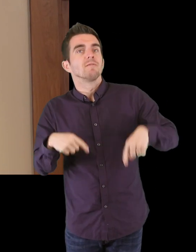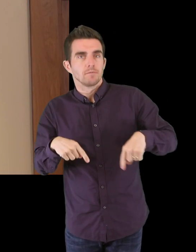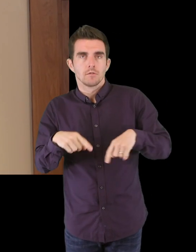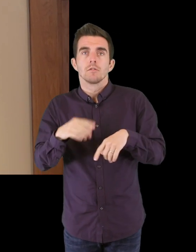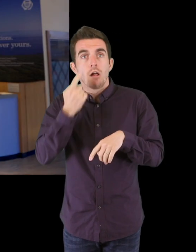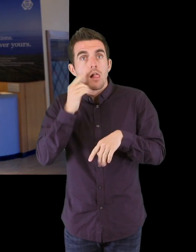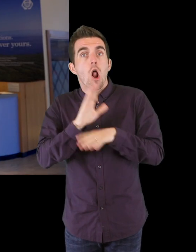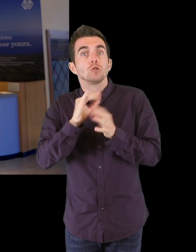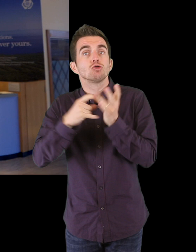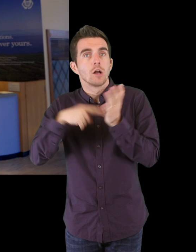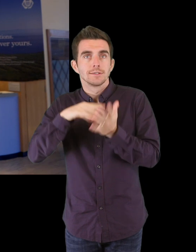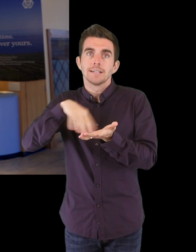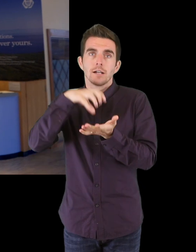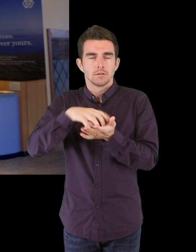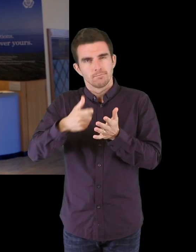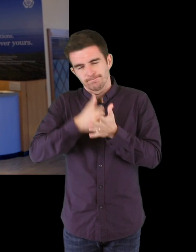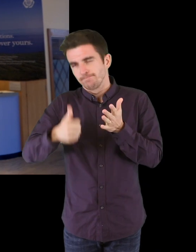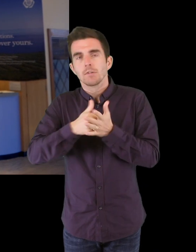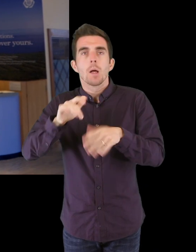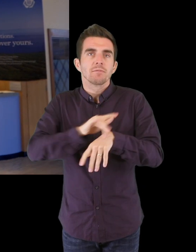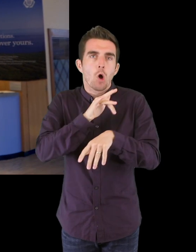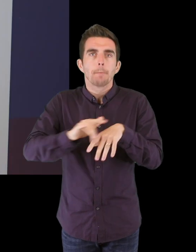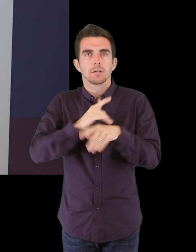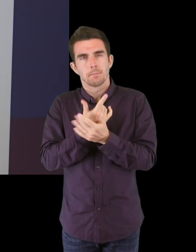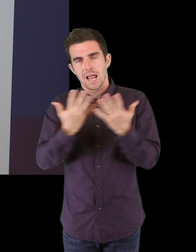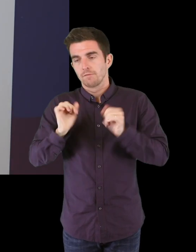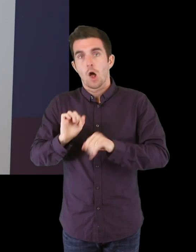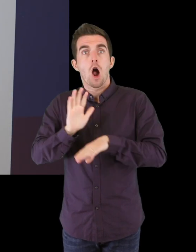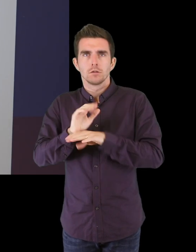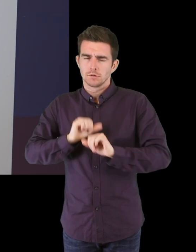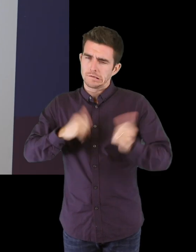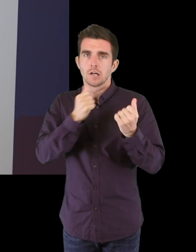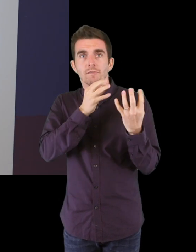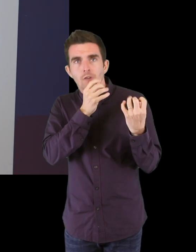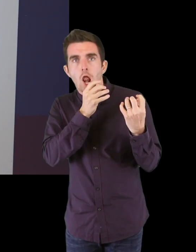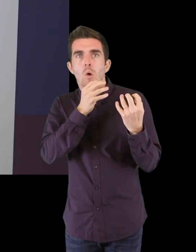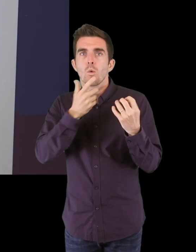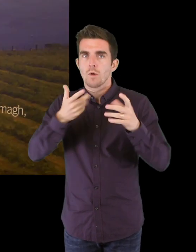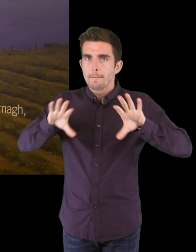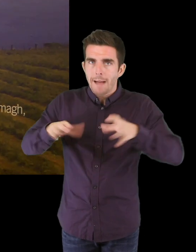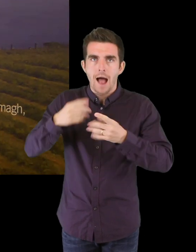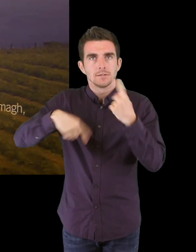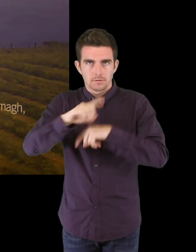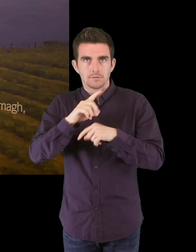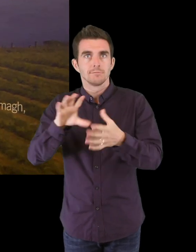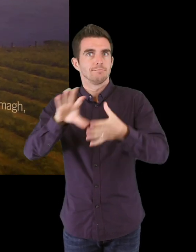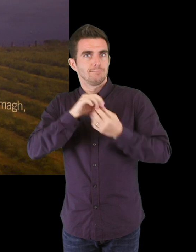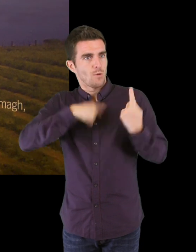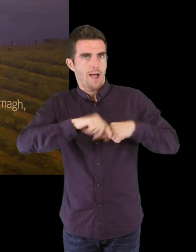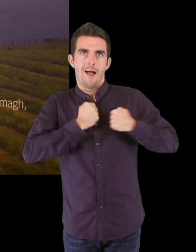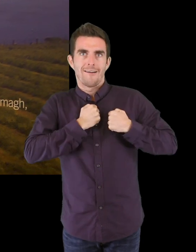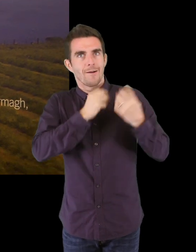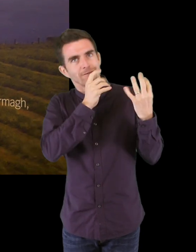Discover Ulster-Scots Centre hosts regular performances by many of Ulster's finest flute and accordion bands, which, along